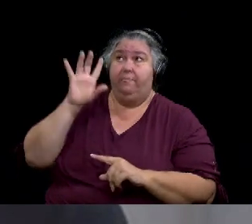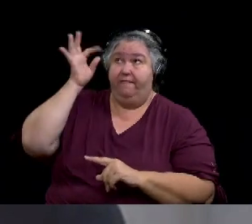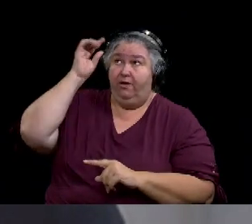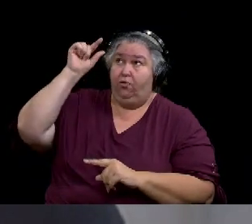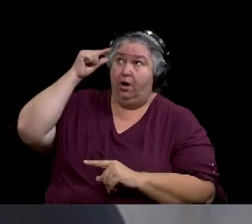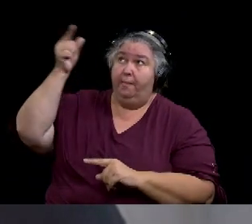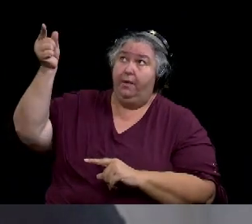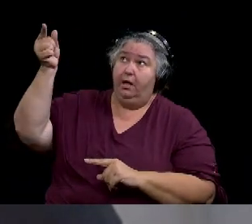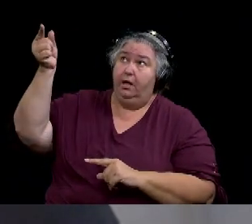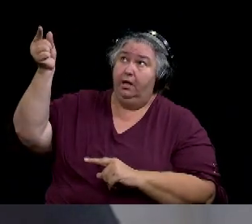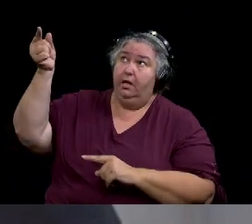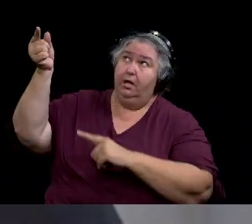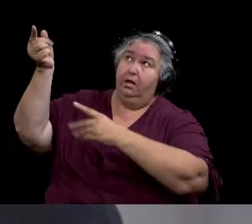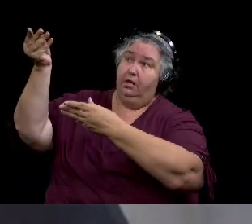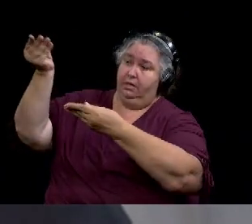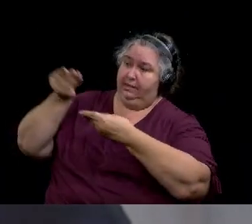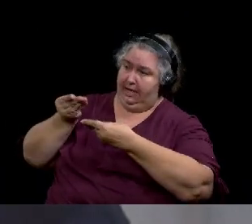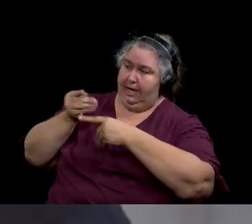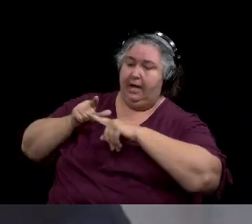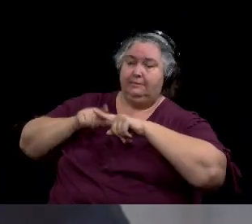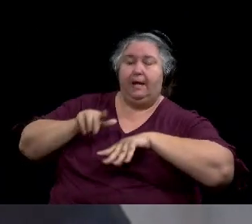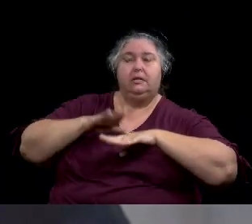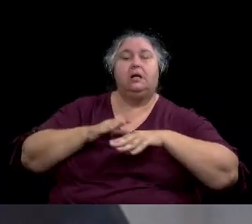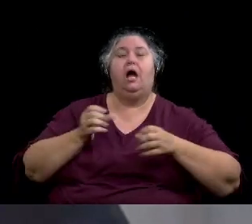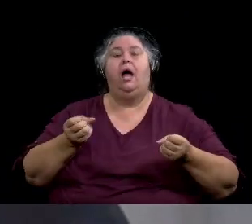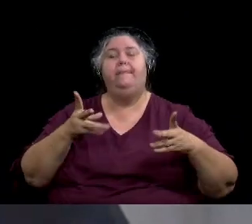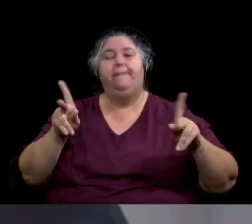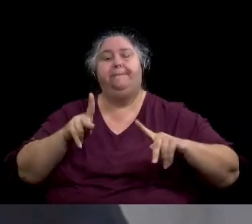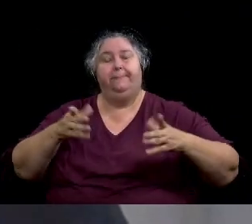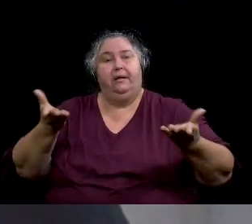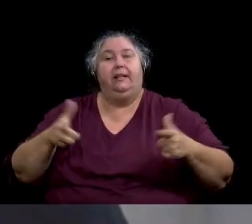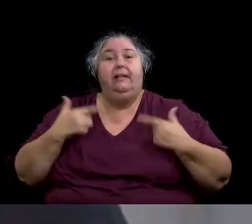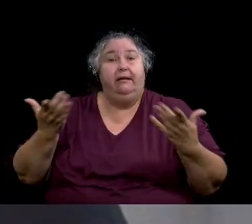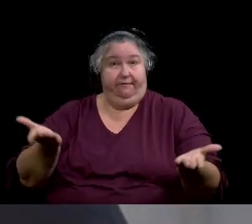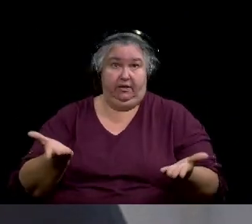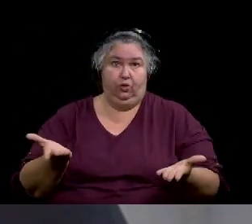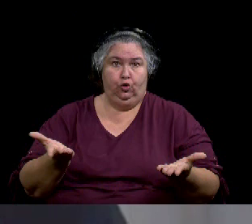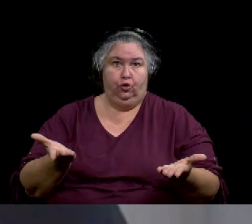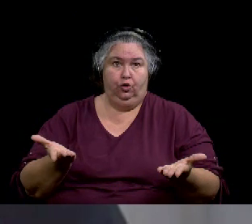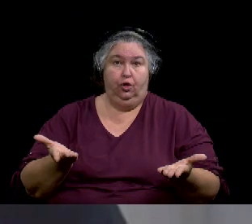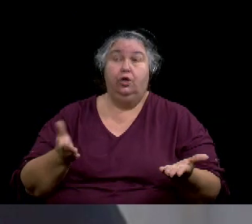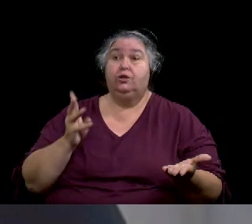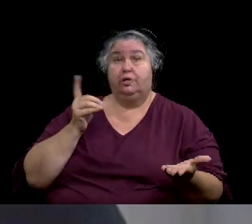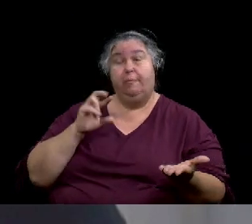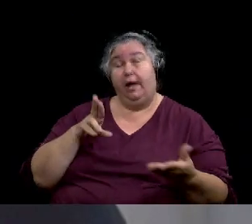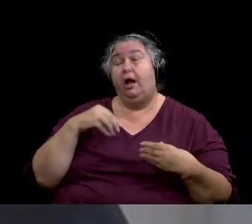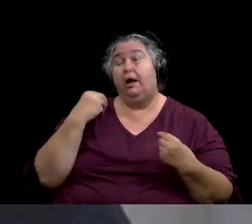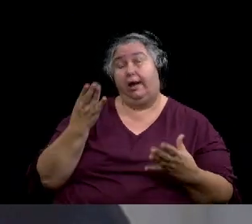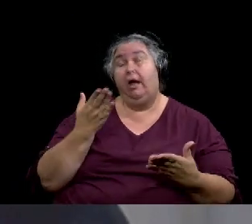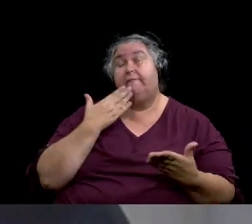comes based on population from the prior census. So the mayor gave some good